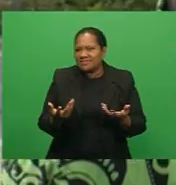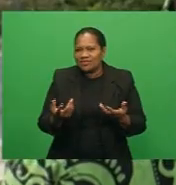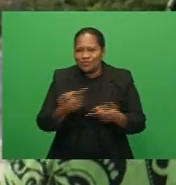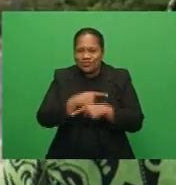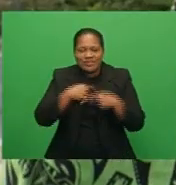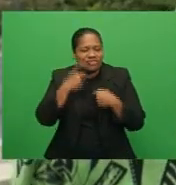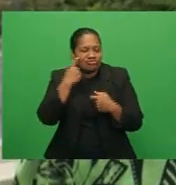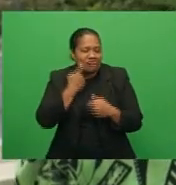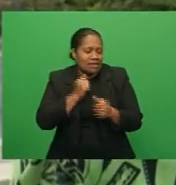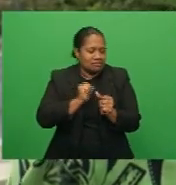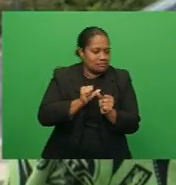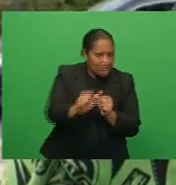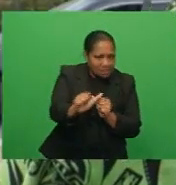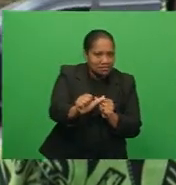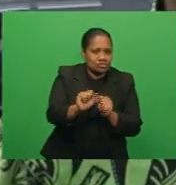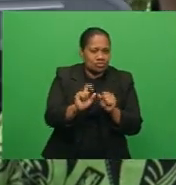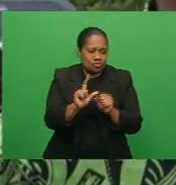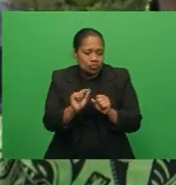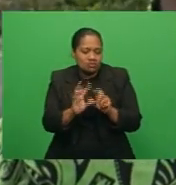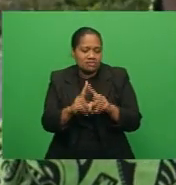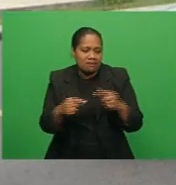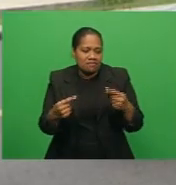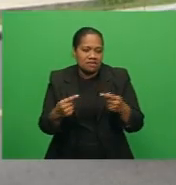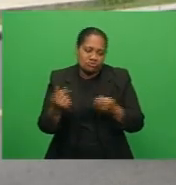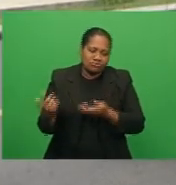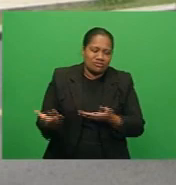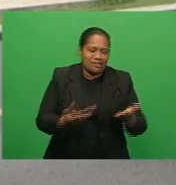just do something for our family.